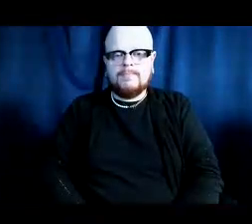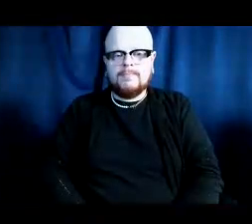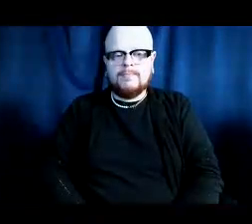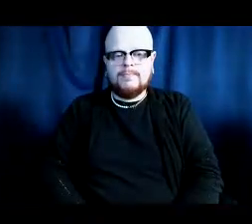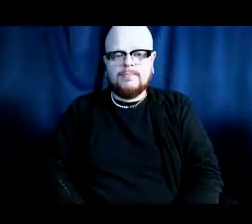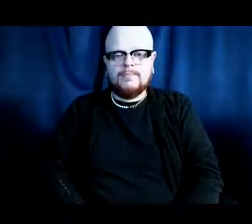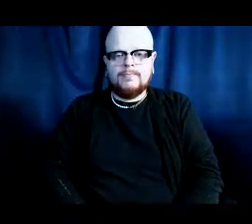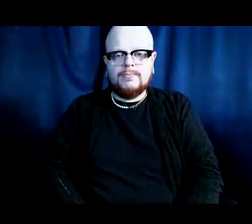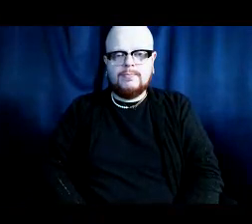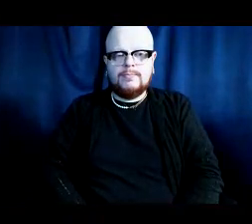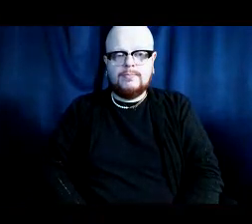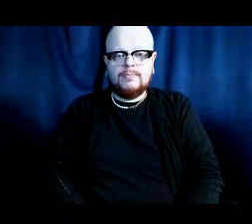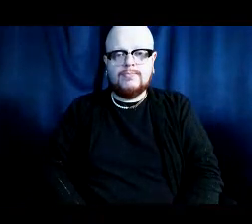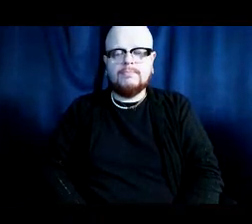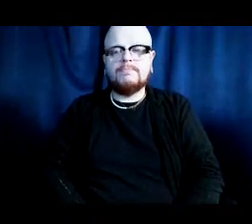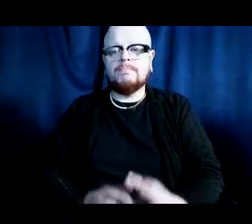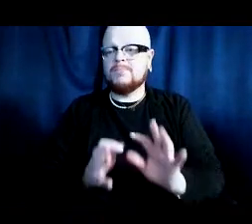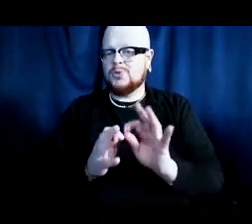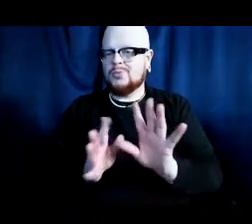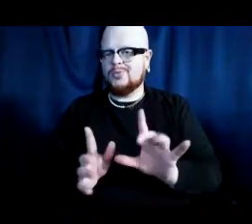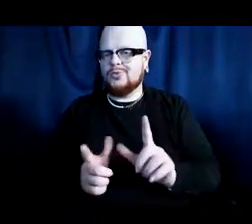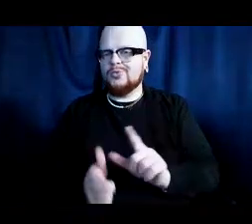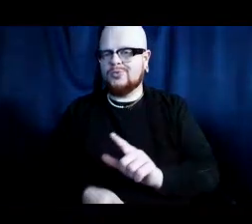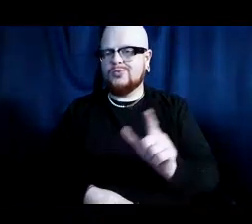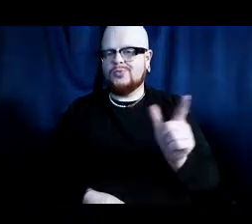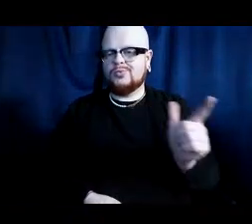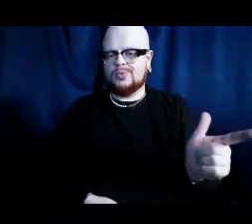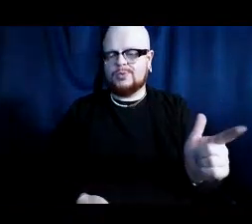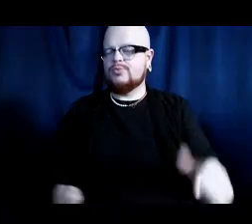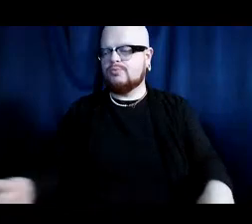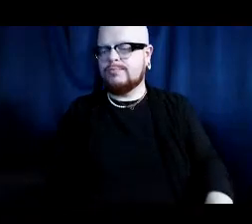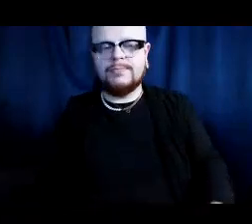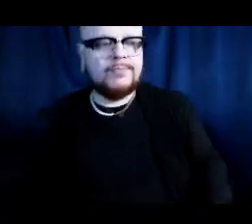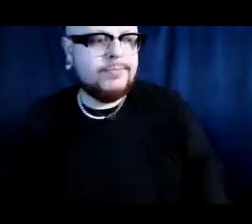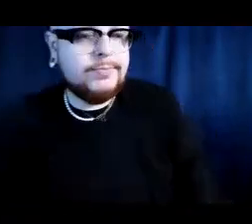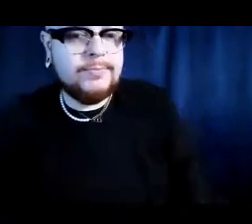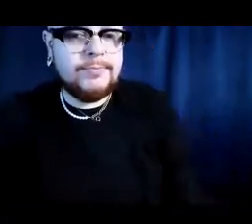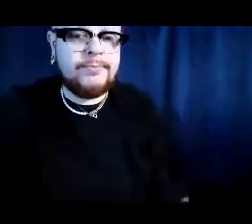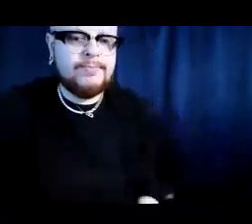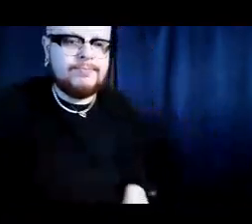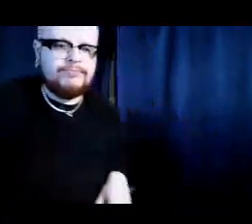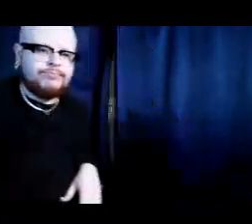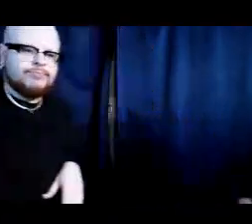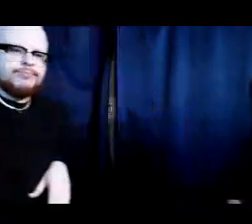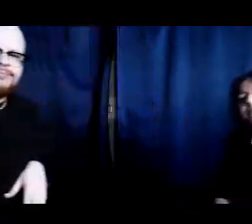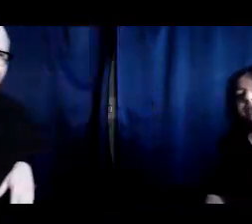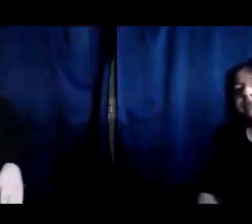Heavenly. A marshmallow icing is added to a cake with a spoon.